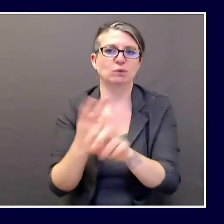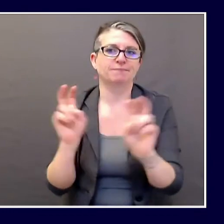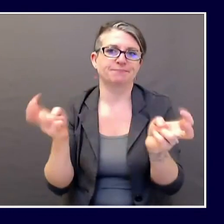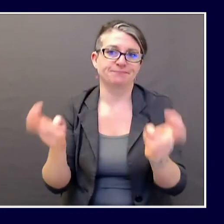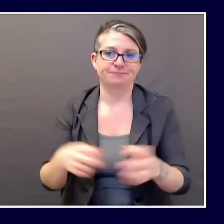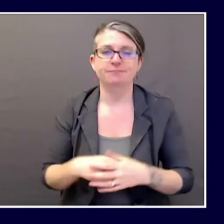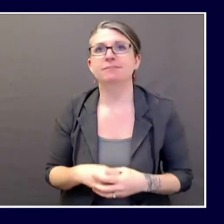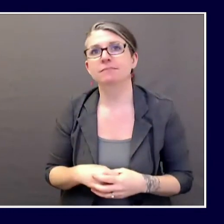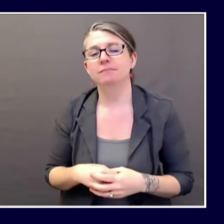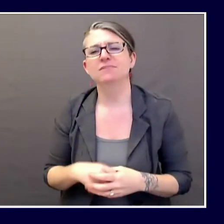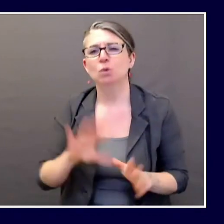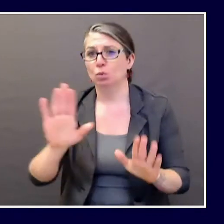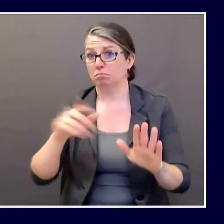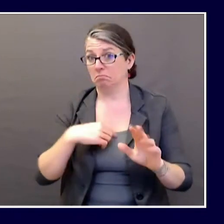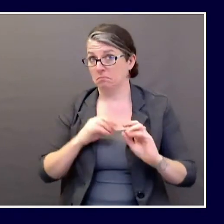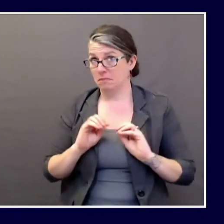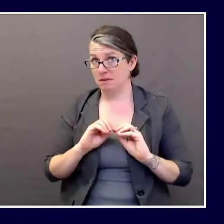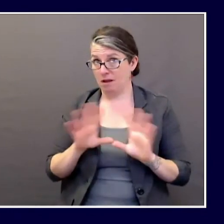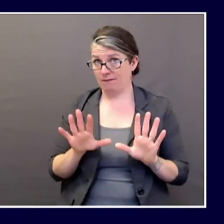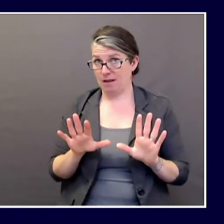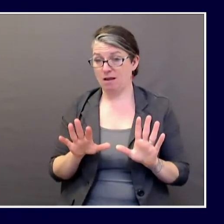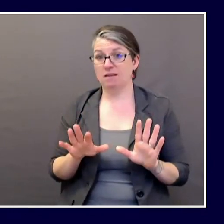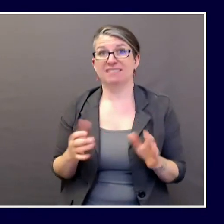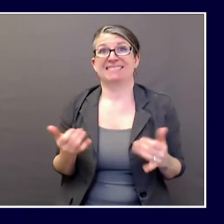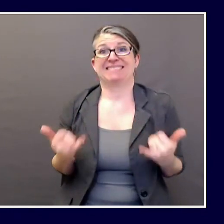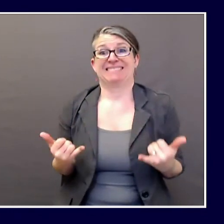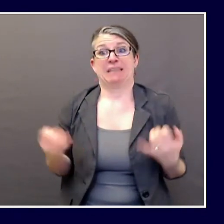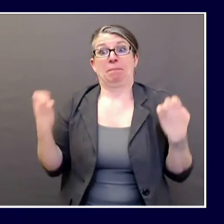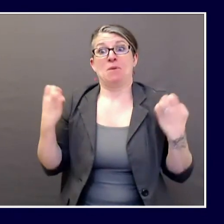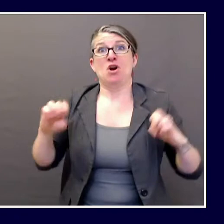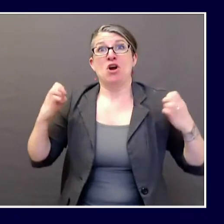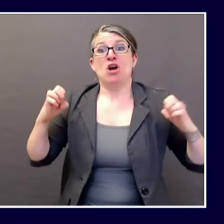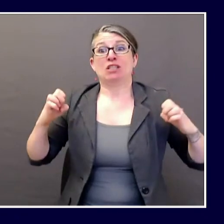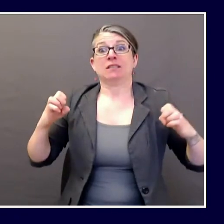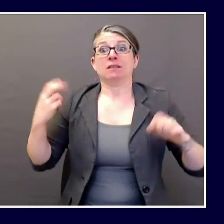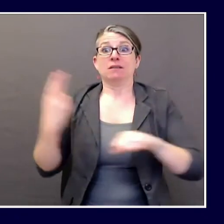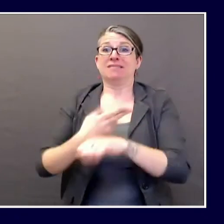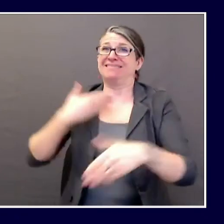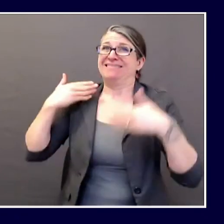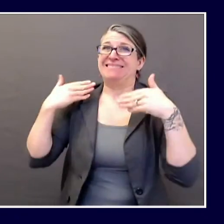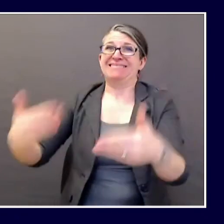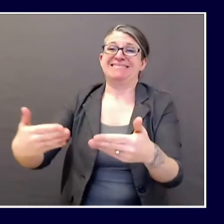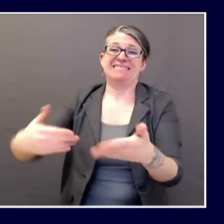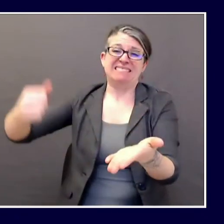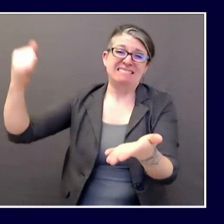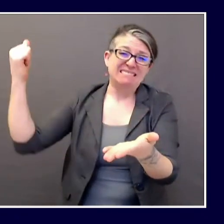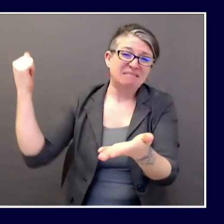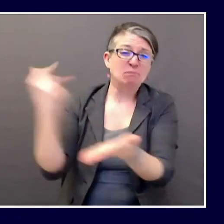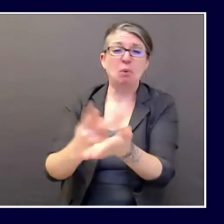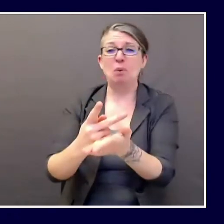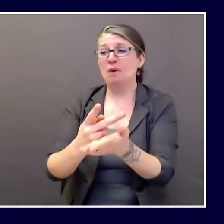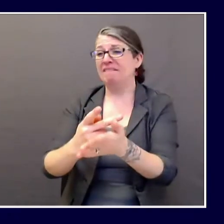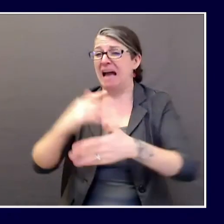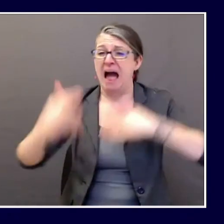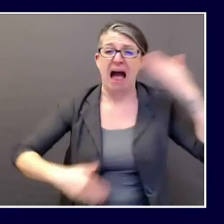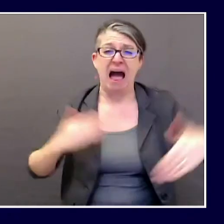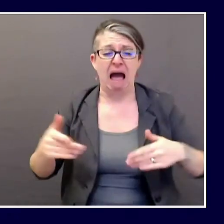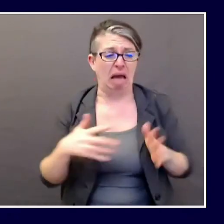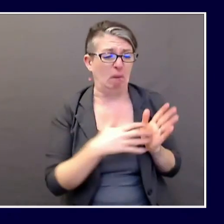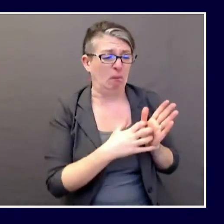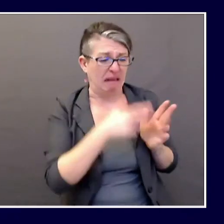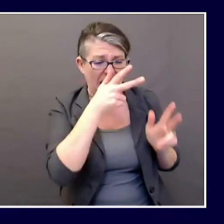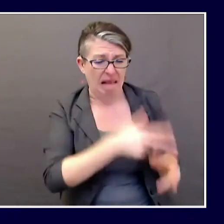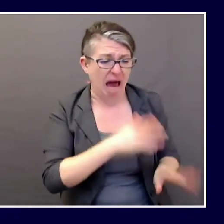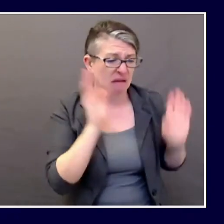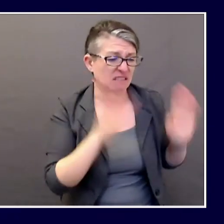process, involves the same steps, the same scientific scrutiny, the same analysis of safety that the BLA process